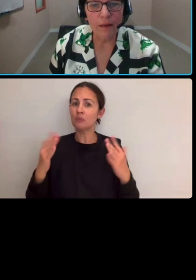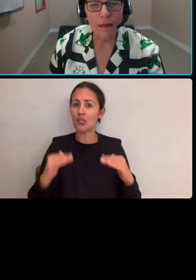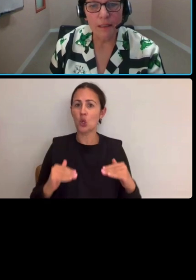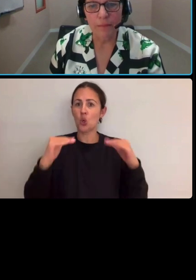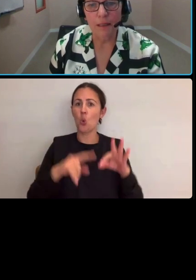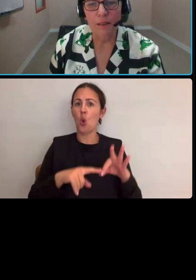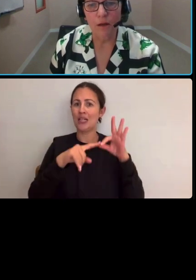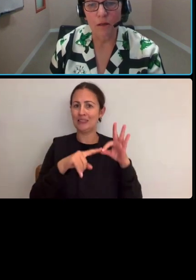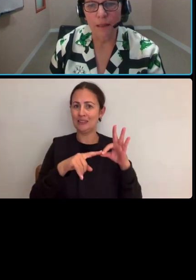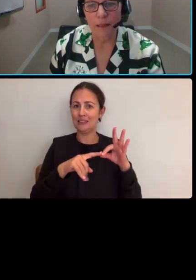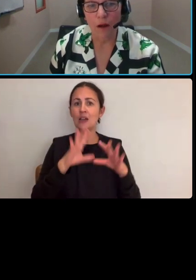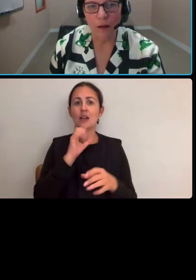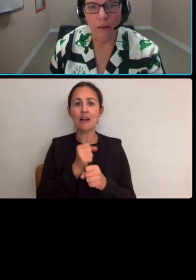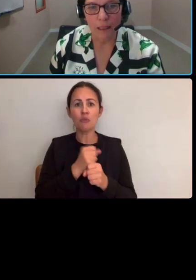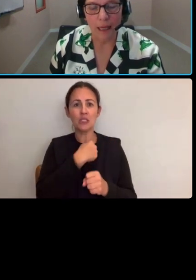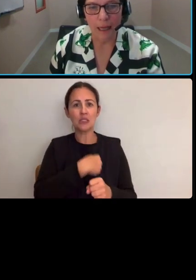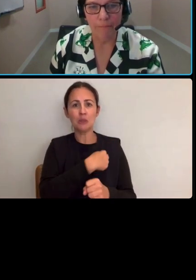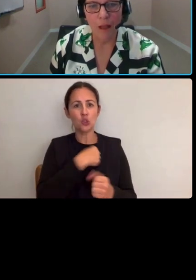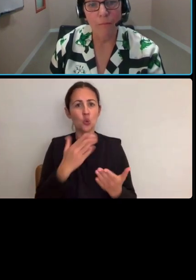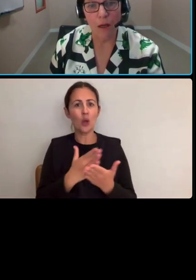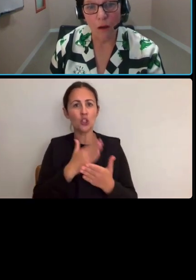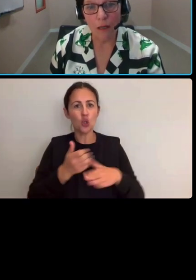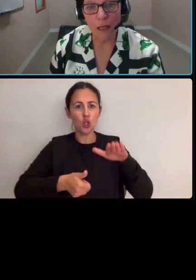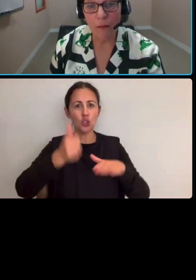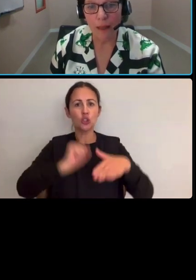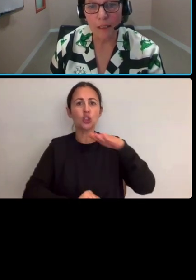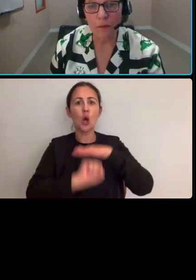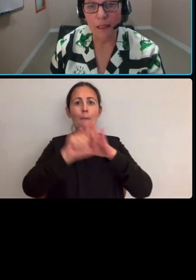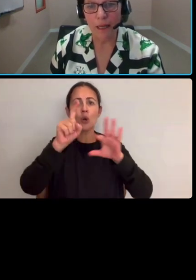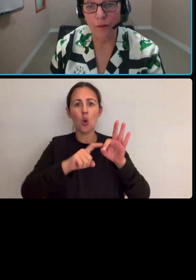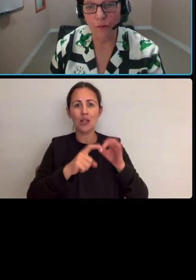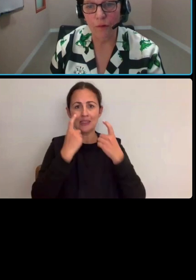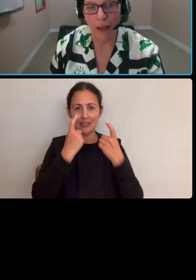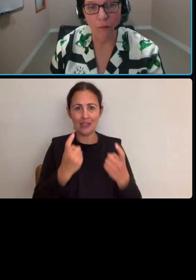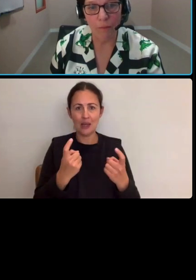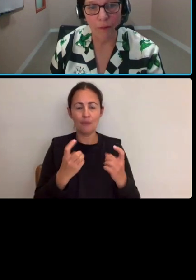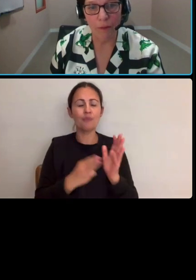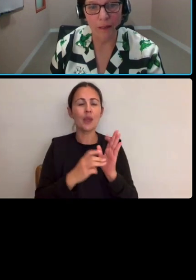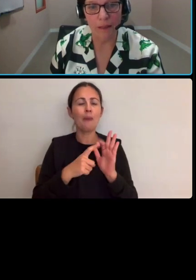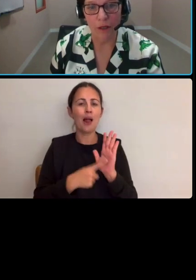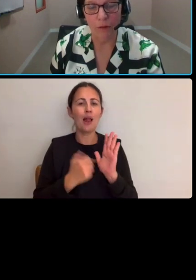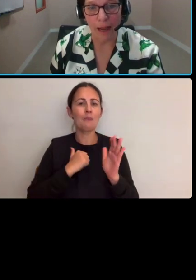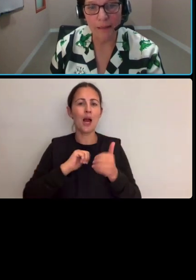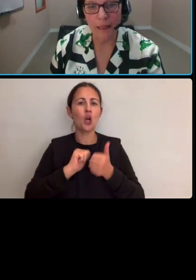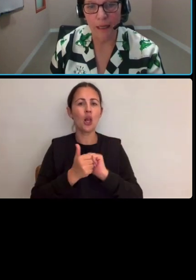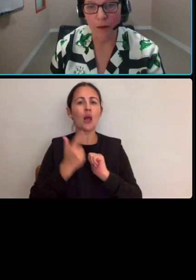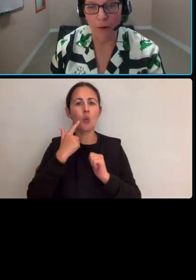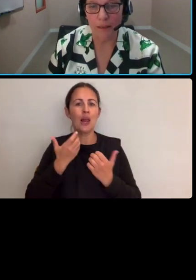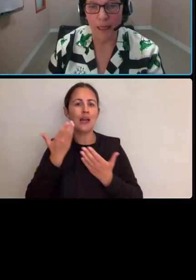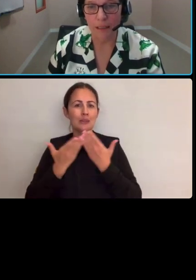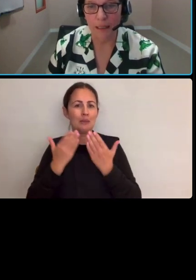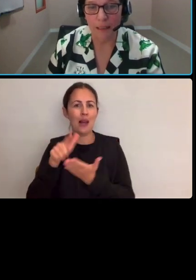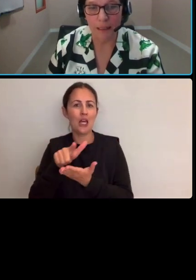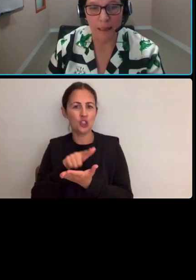The government is committed to the concept of high quality care. My colleague Mel Metz will take you through how it will be defined in the new Act in